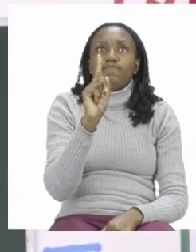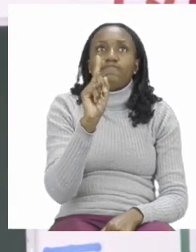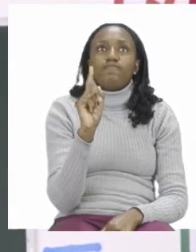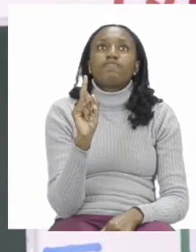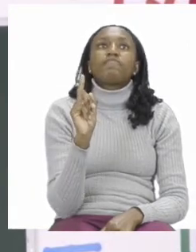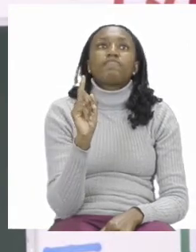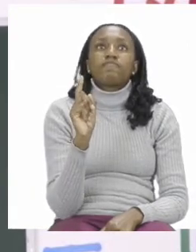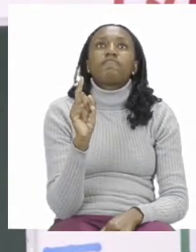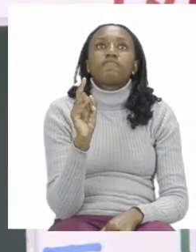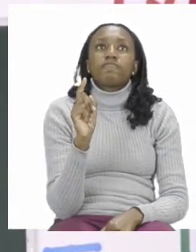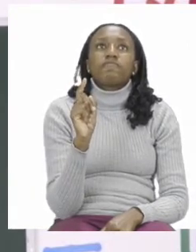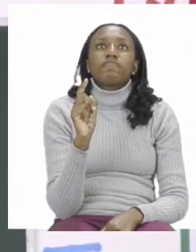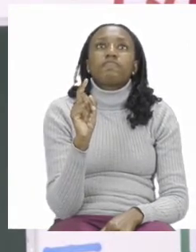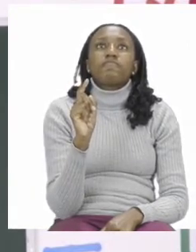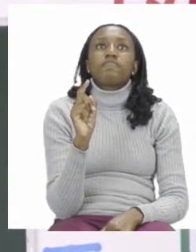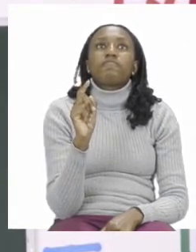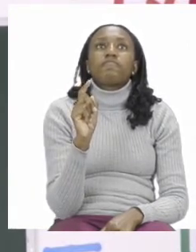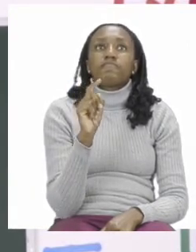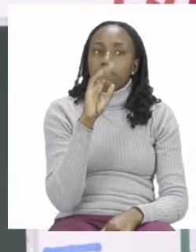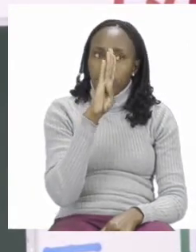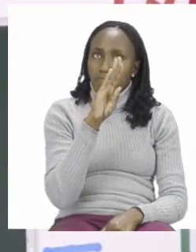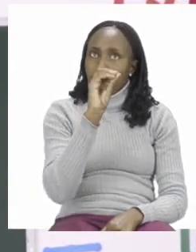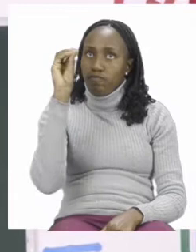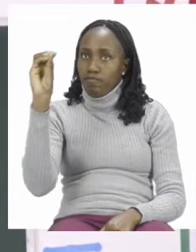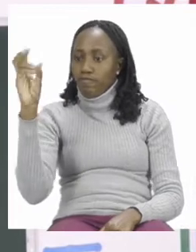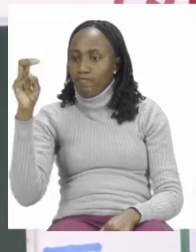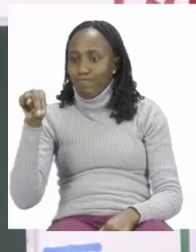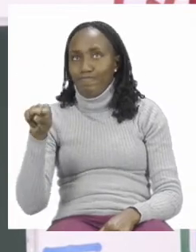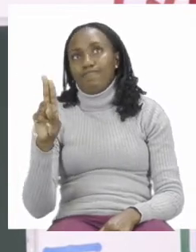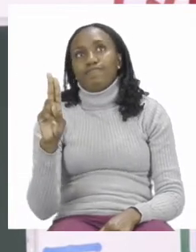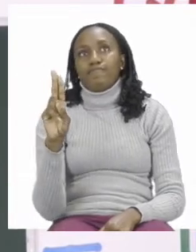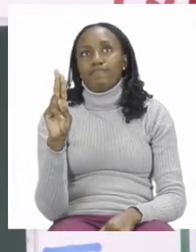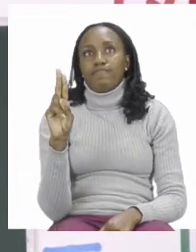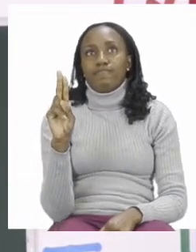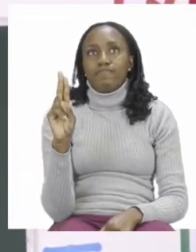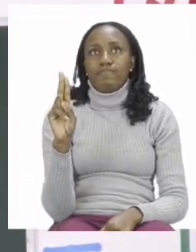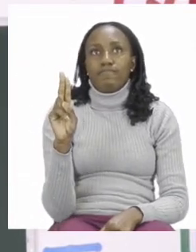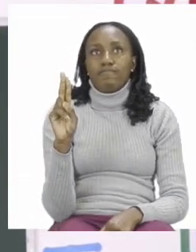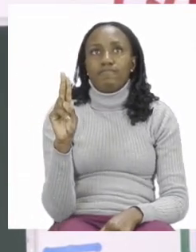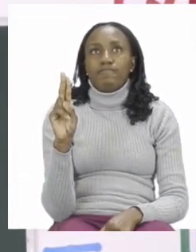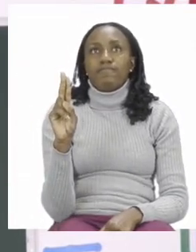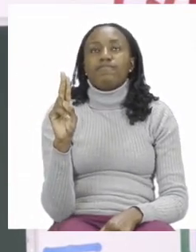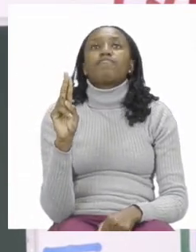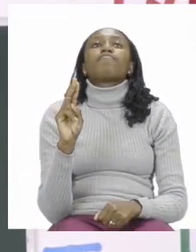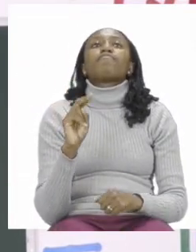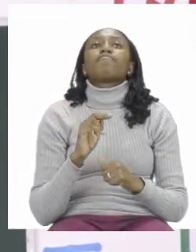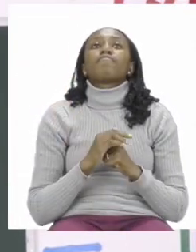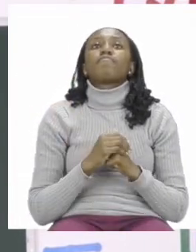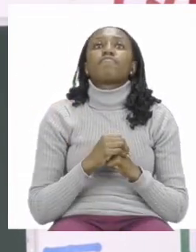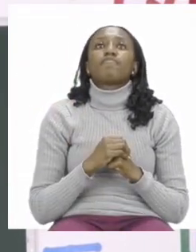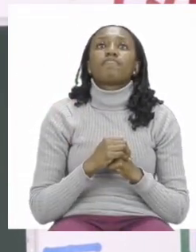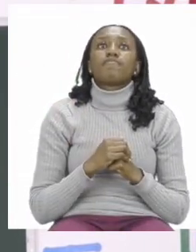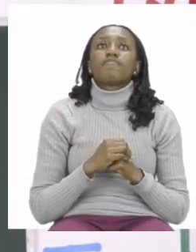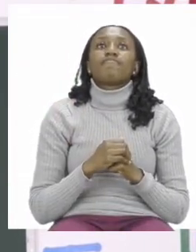is the one that is standing in front. And then units, we are going to say four.